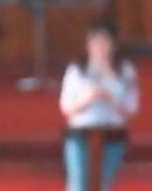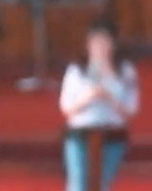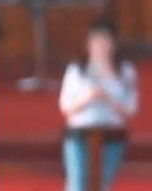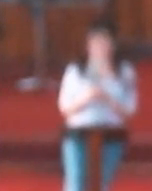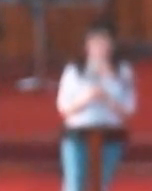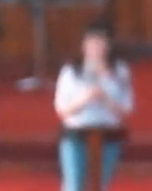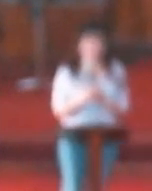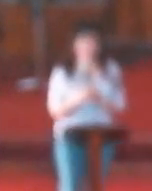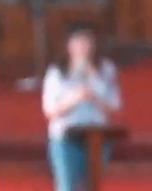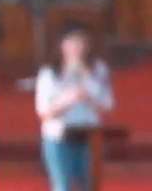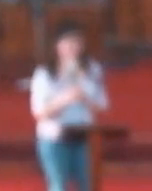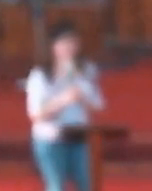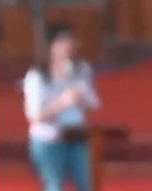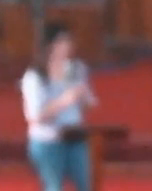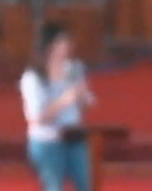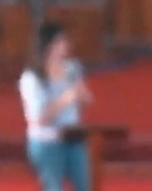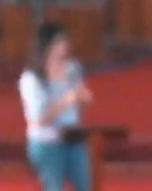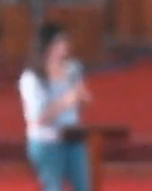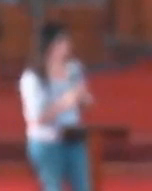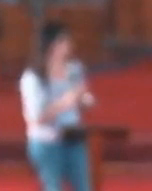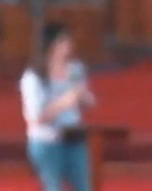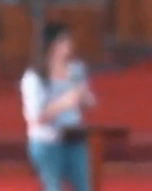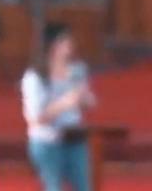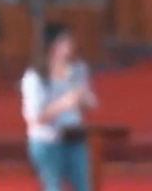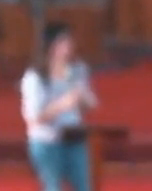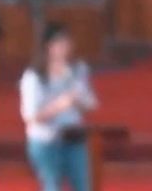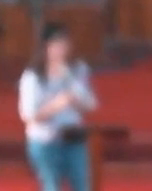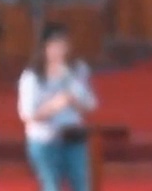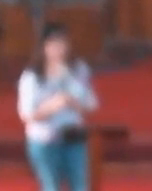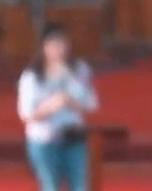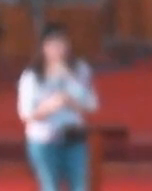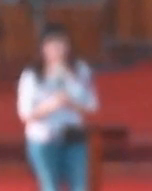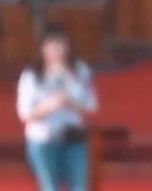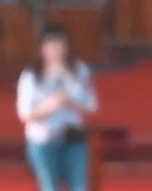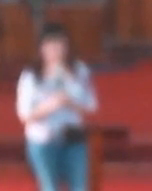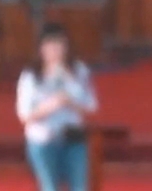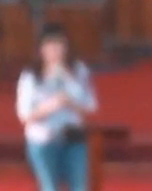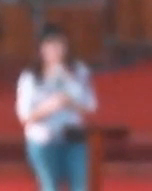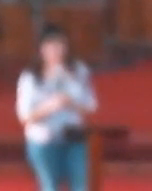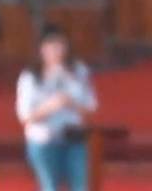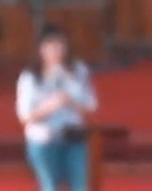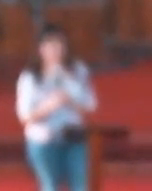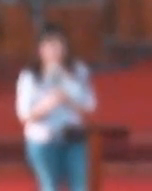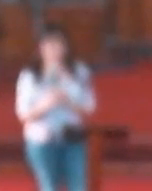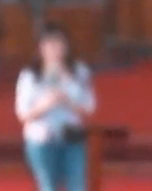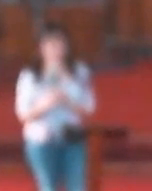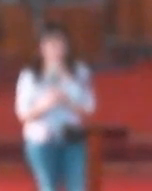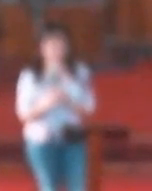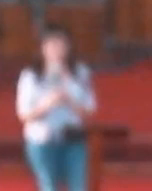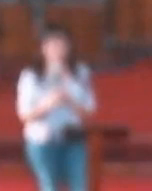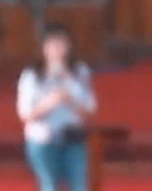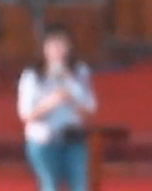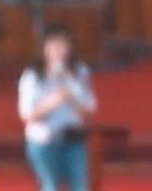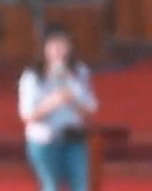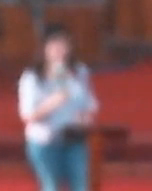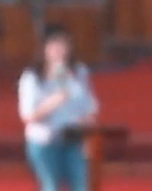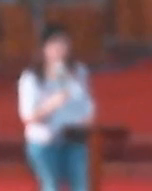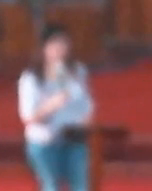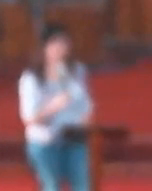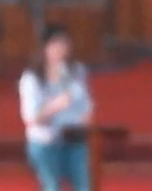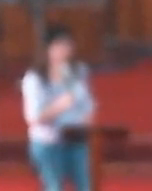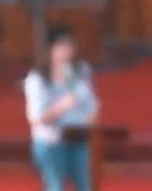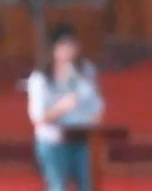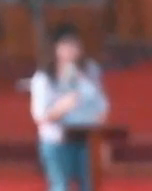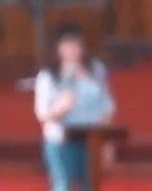now on, you'll find out what I'm speaking about. Vamos a orar y pedirle al Espíritu Santo que unja este tiempo. We're going to pray and ask the Holy Spirit to anoint